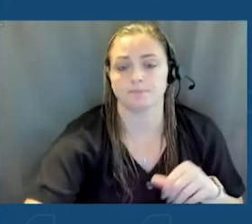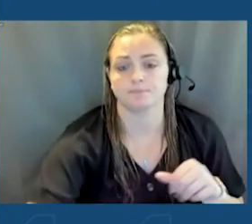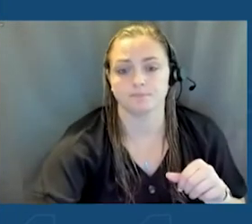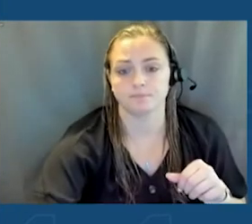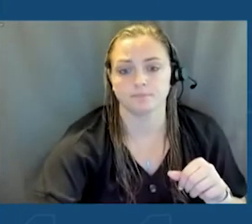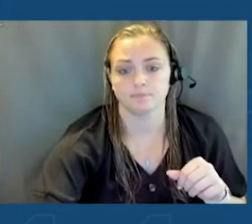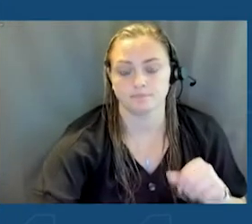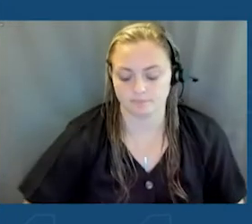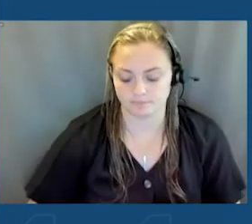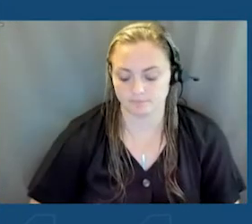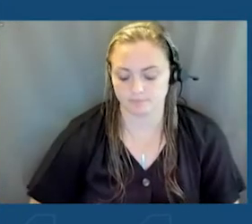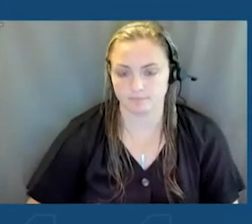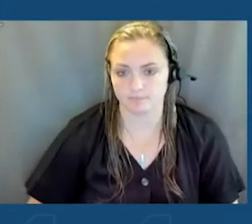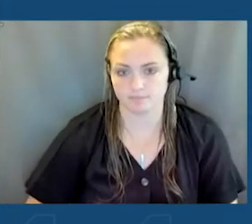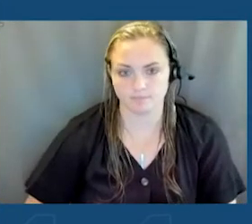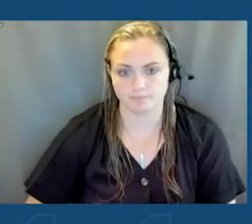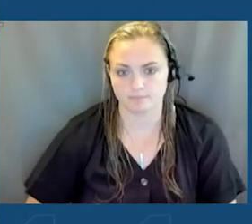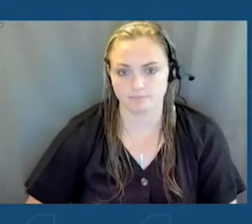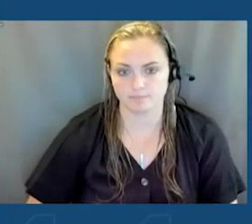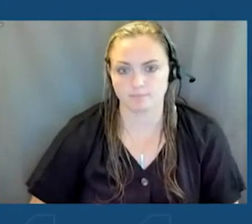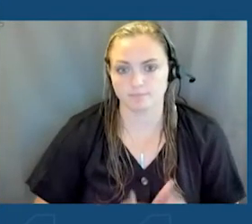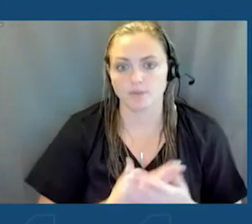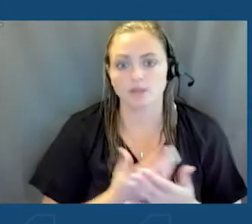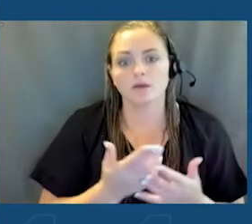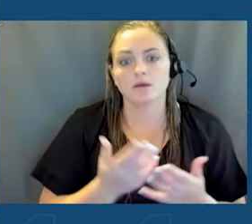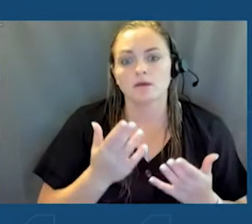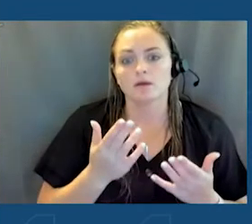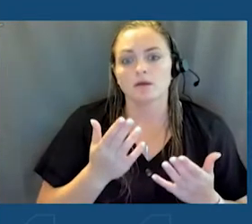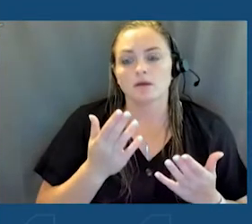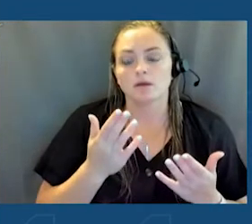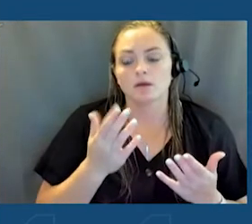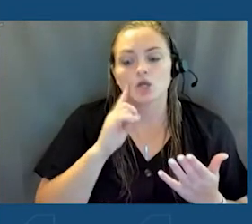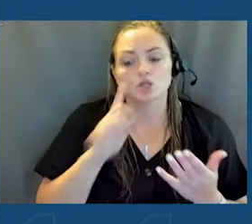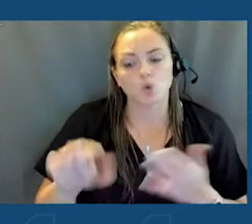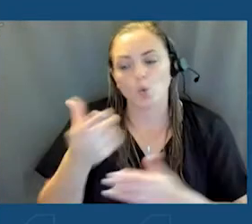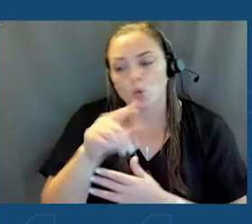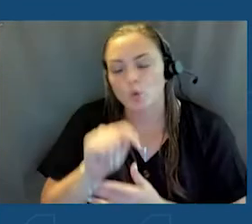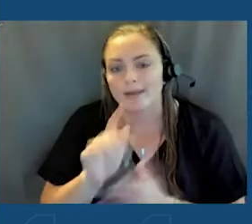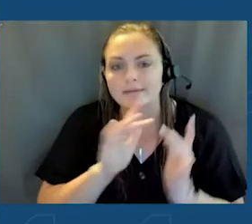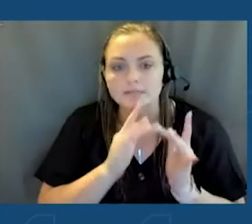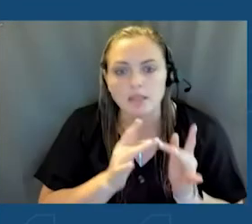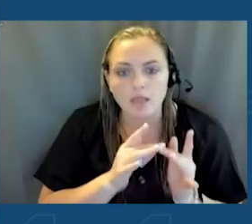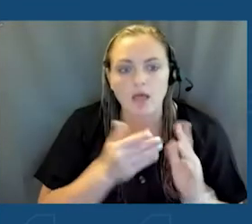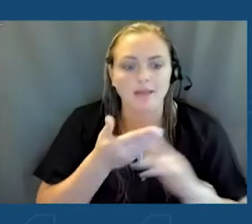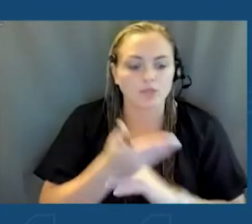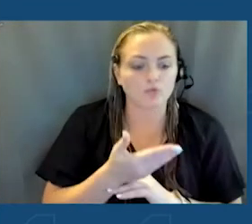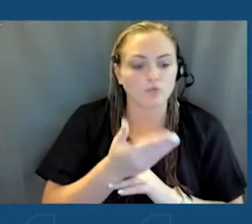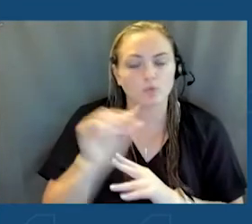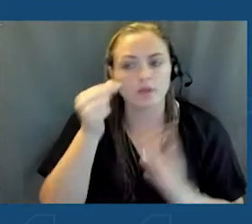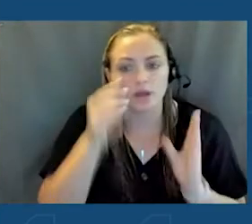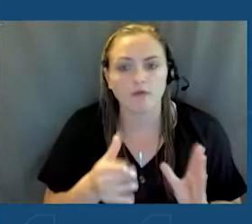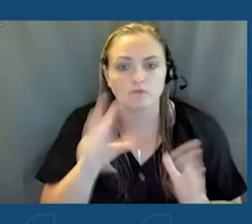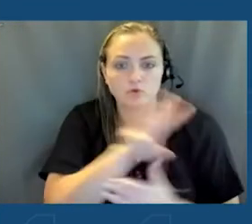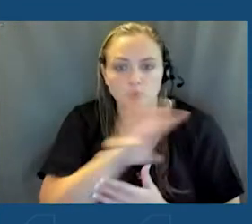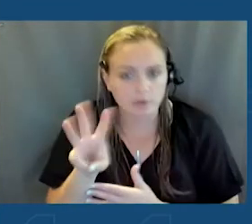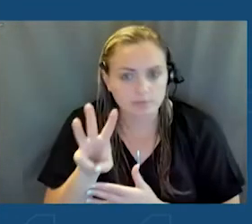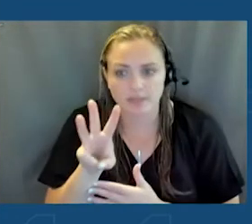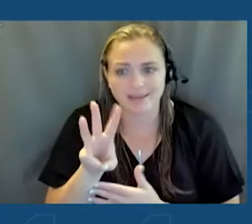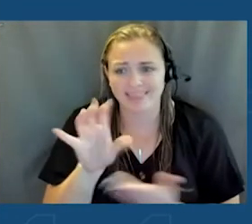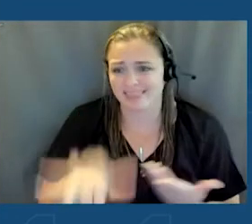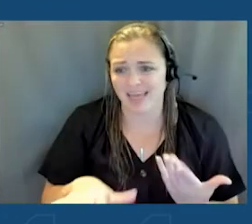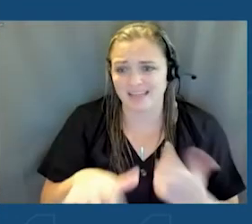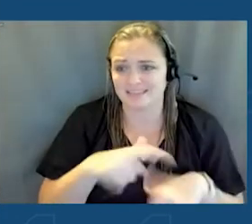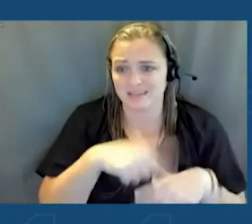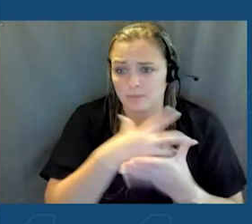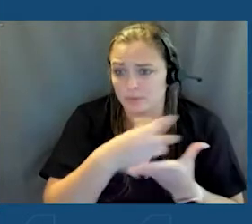watch the news. They certainly don't have time to research grants online through the governor's website. I mean, that's